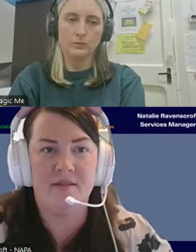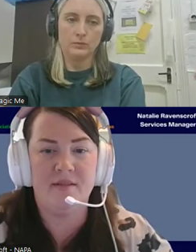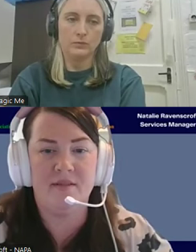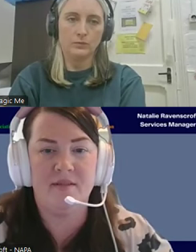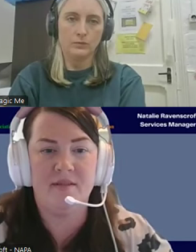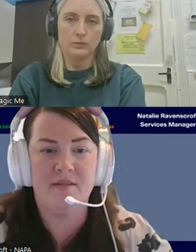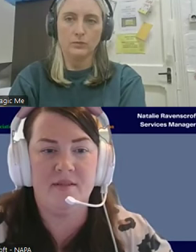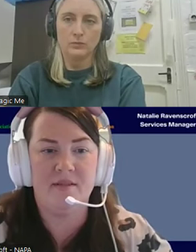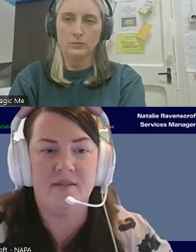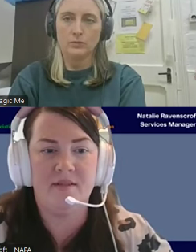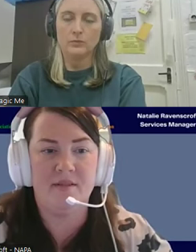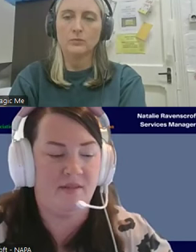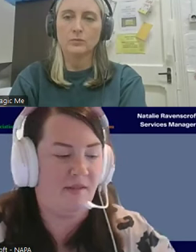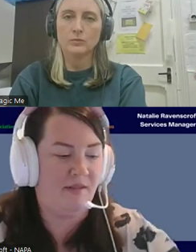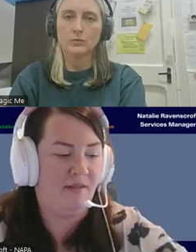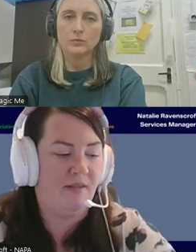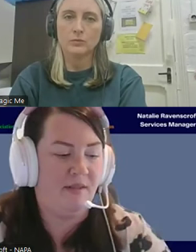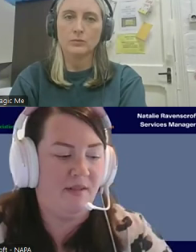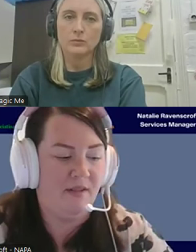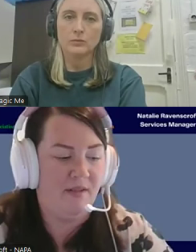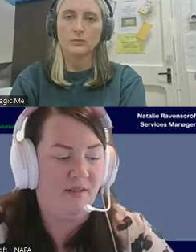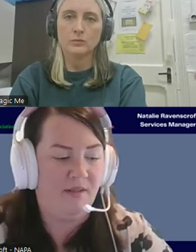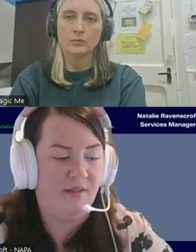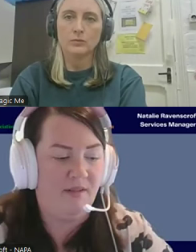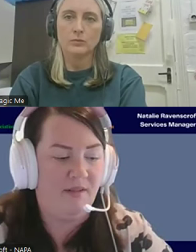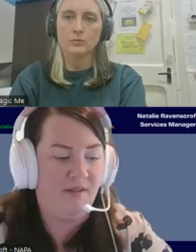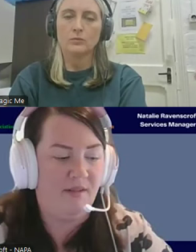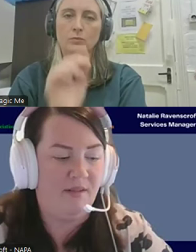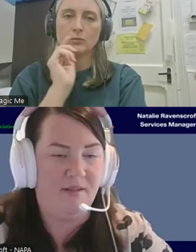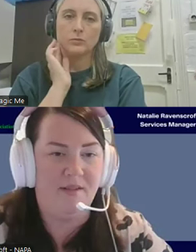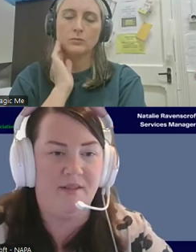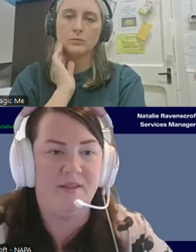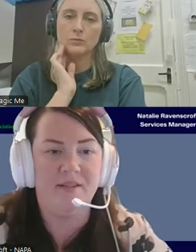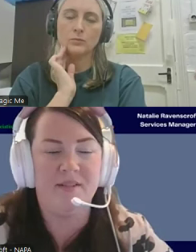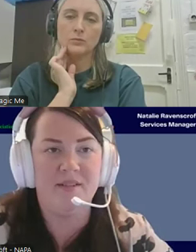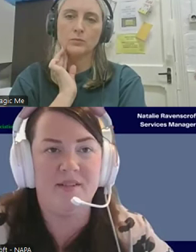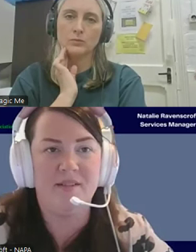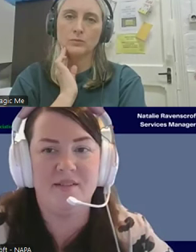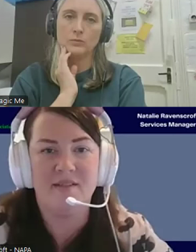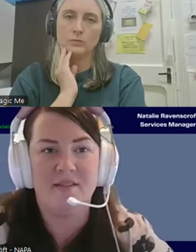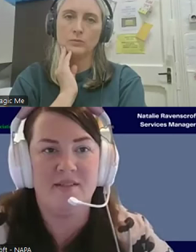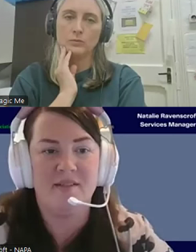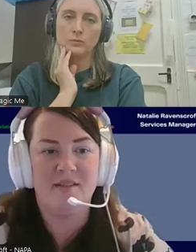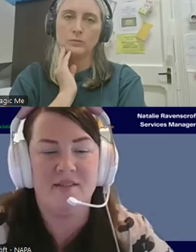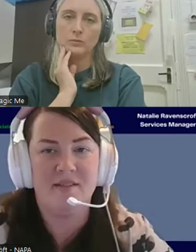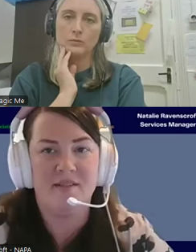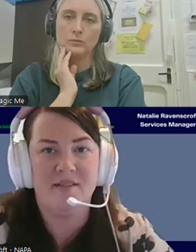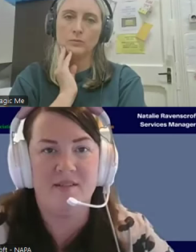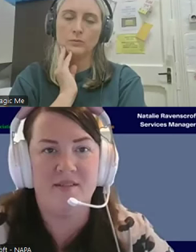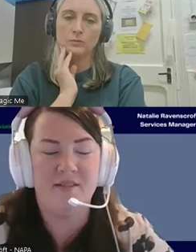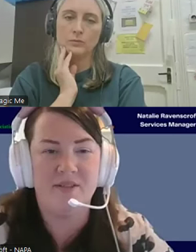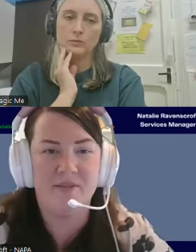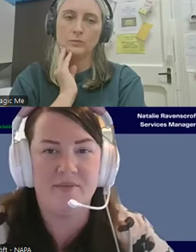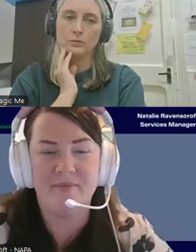today's session and the theme of the next 6 months has been driven by our steering group, which comprised different members and